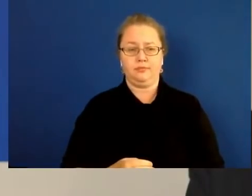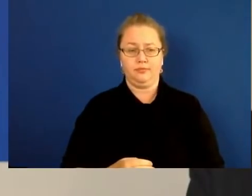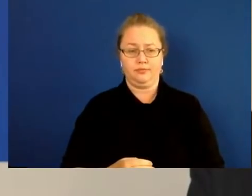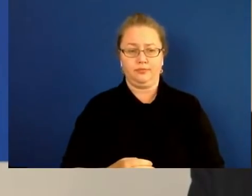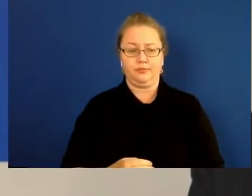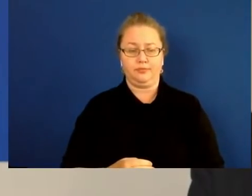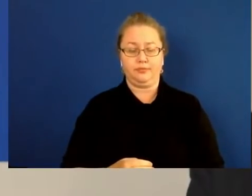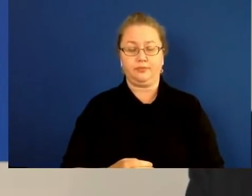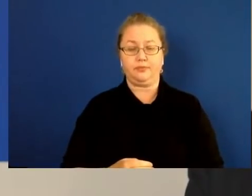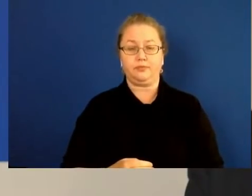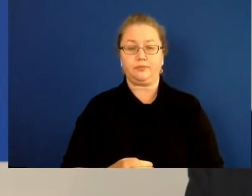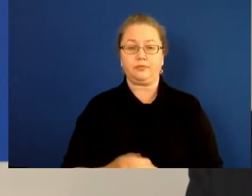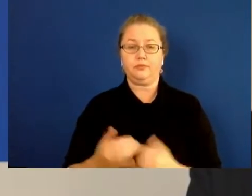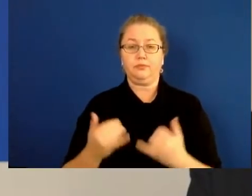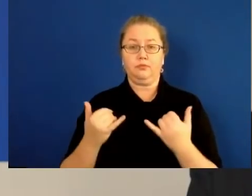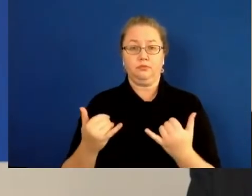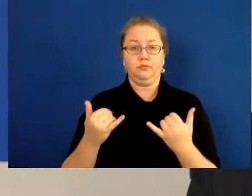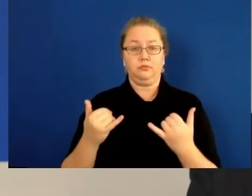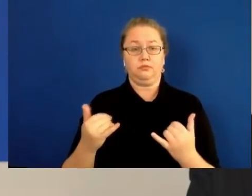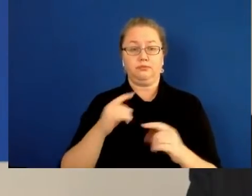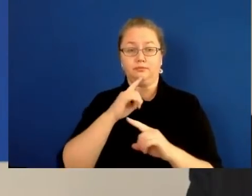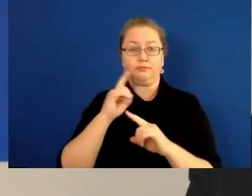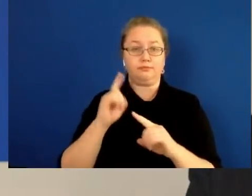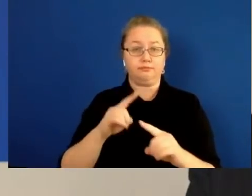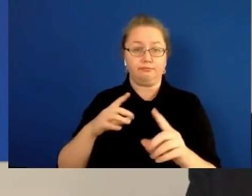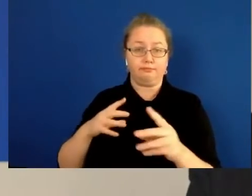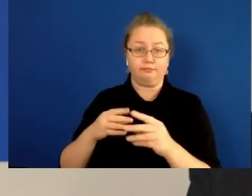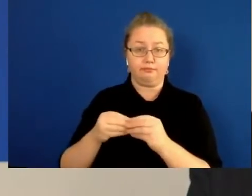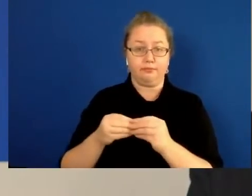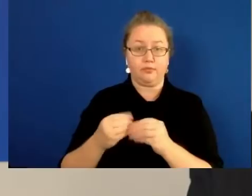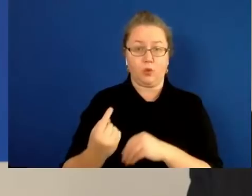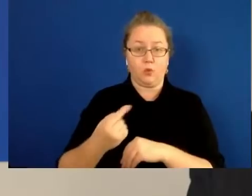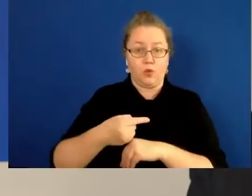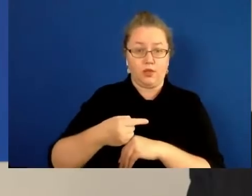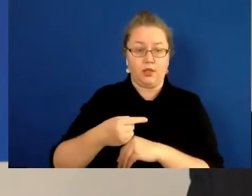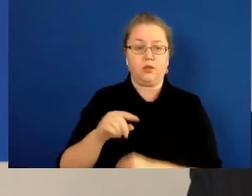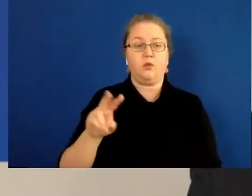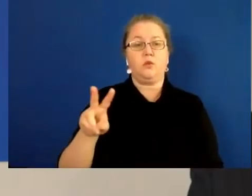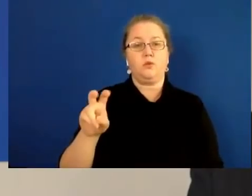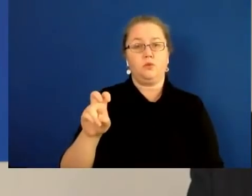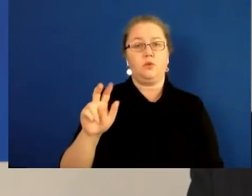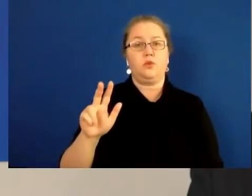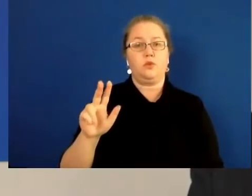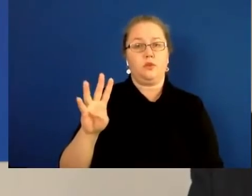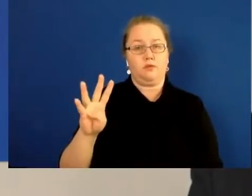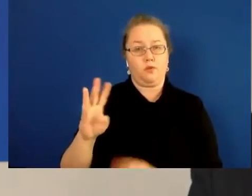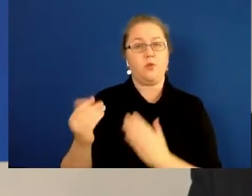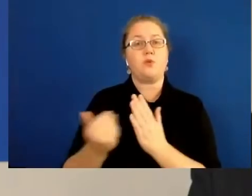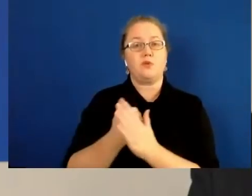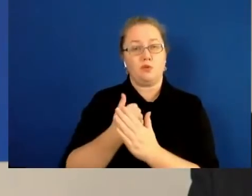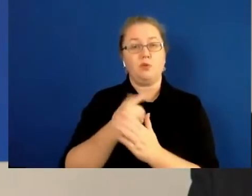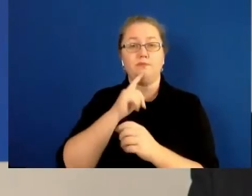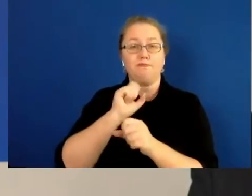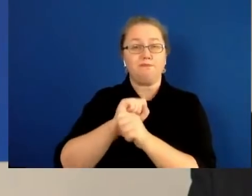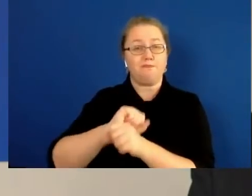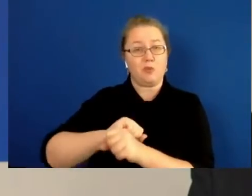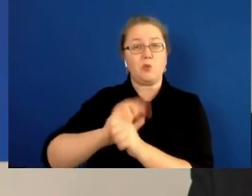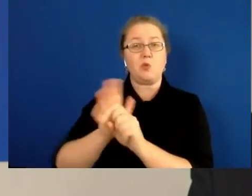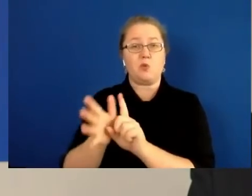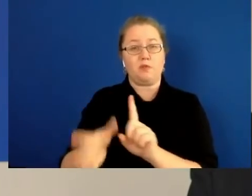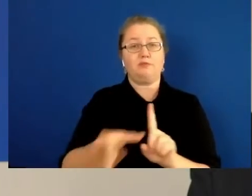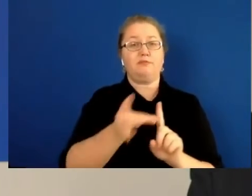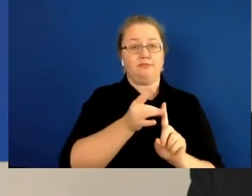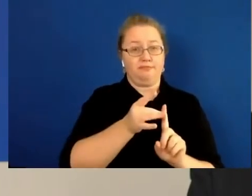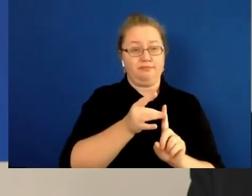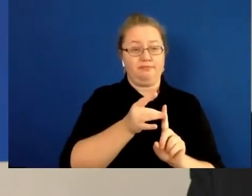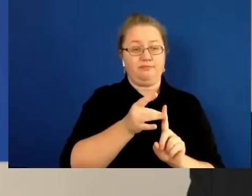plants, all of the essential businesses that are here in the Fraser Valley have been carrying us through the last few months. And